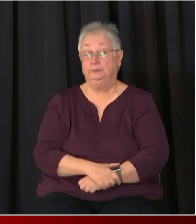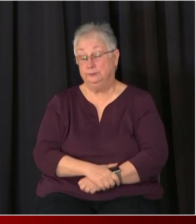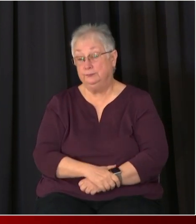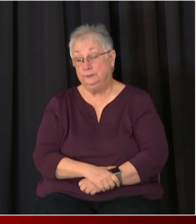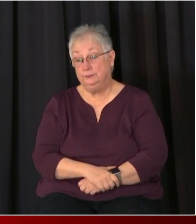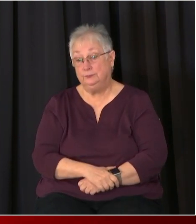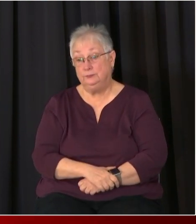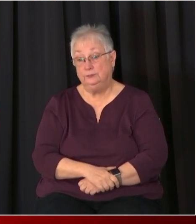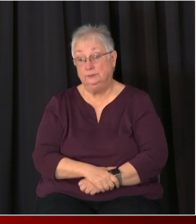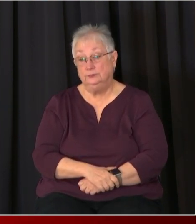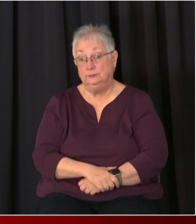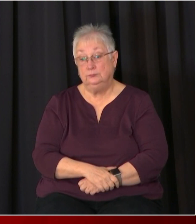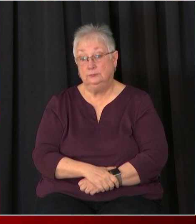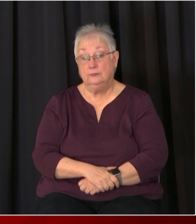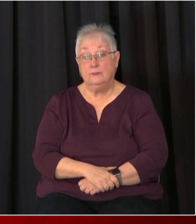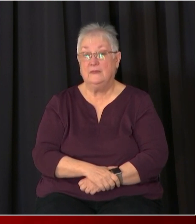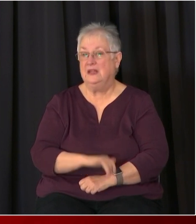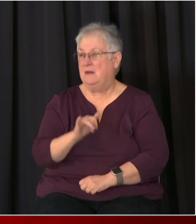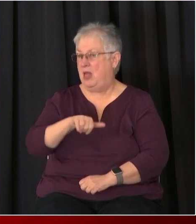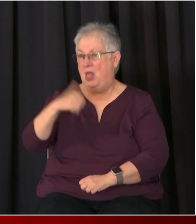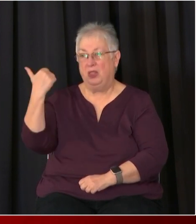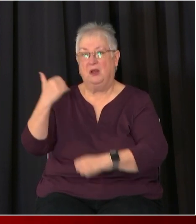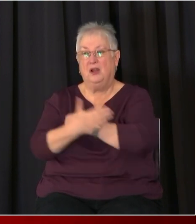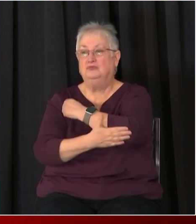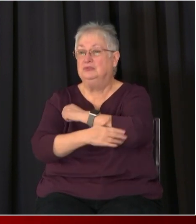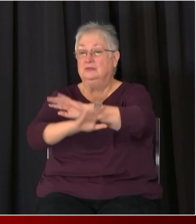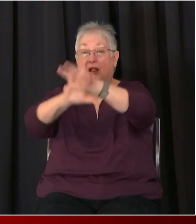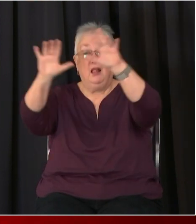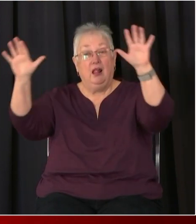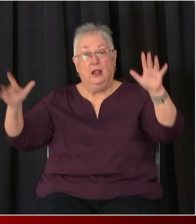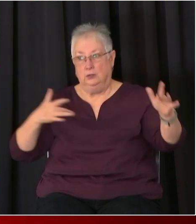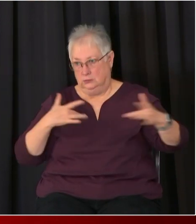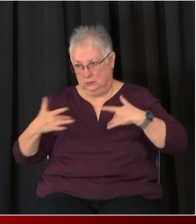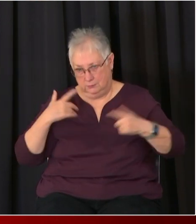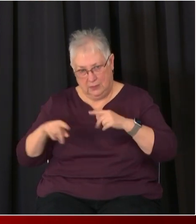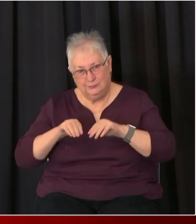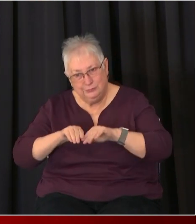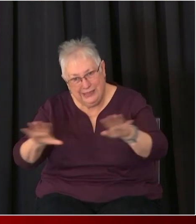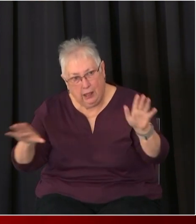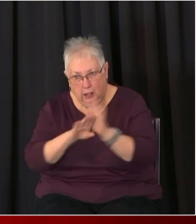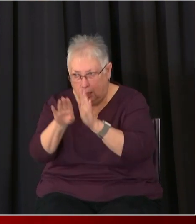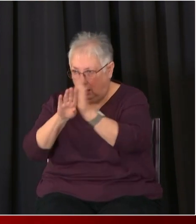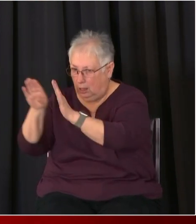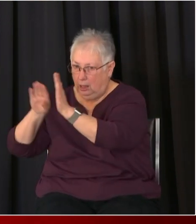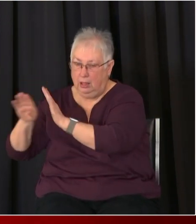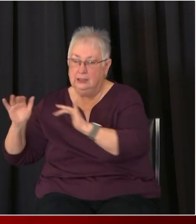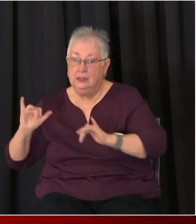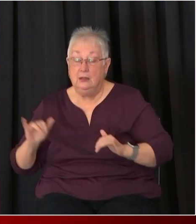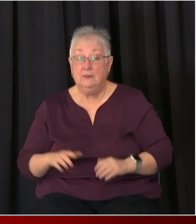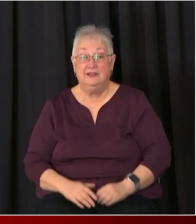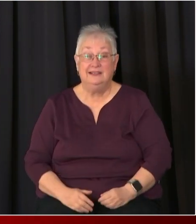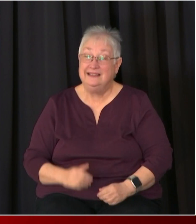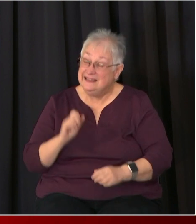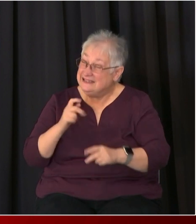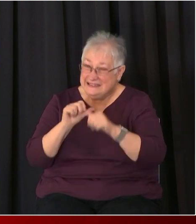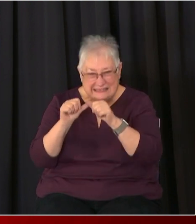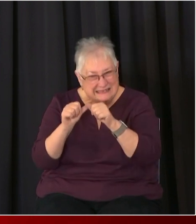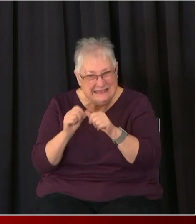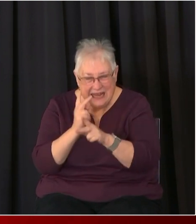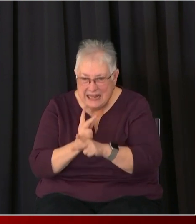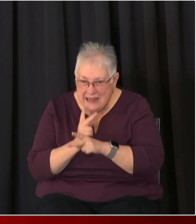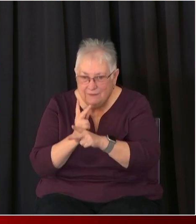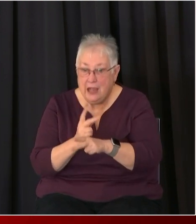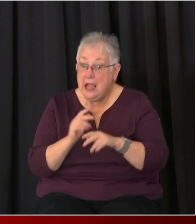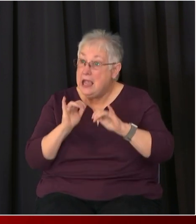the level of spread, and we have consistently been conservative in our approach to reopening.